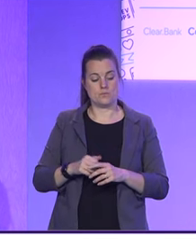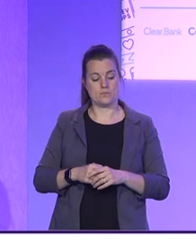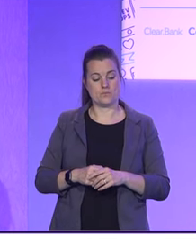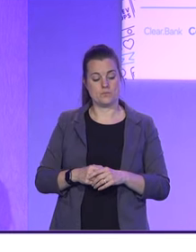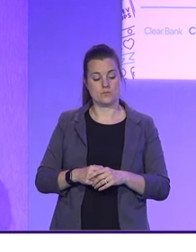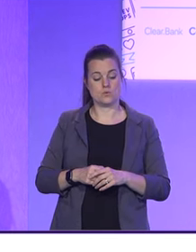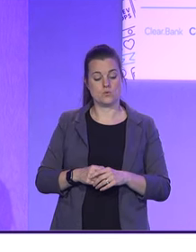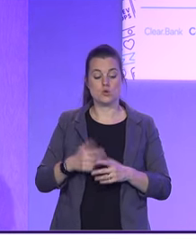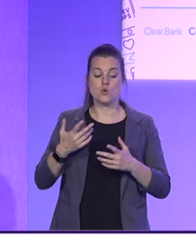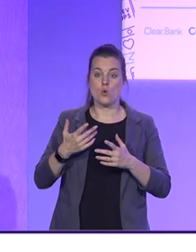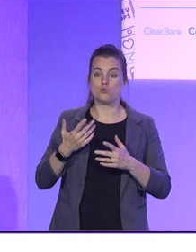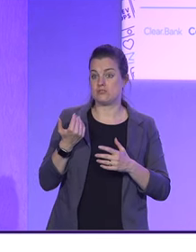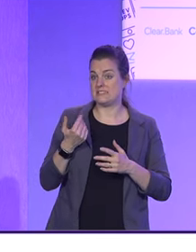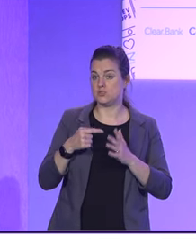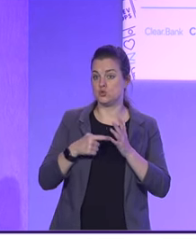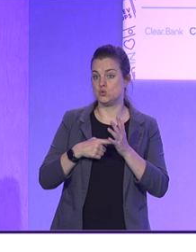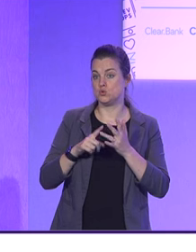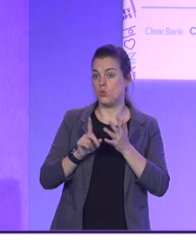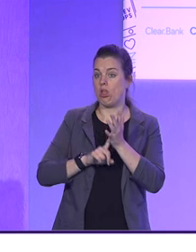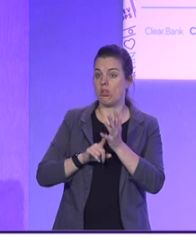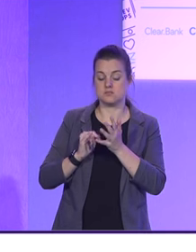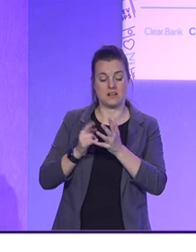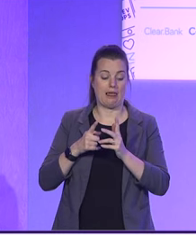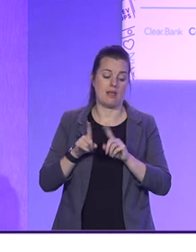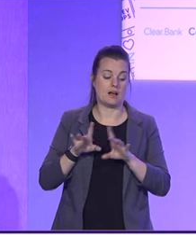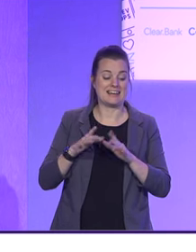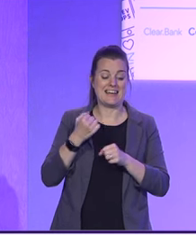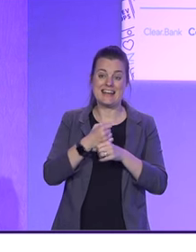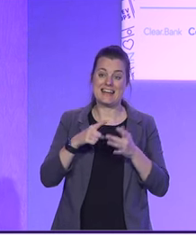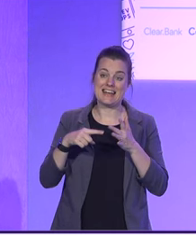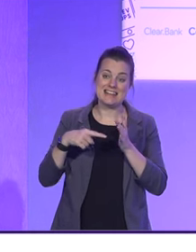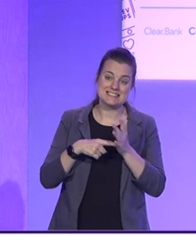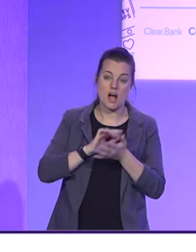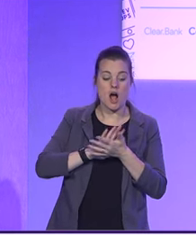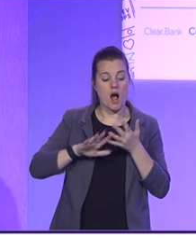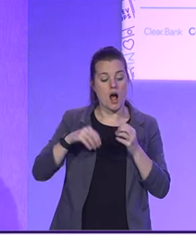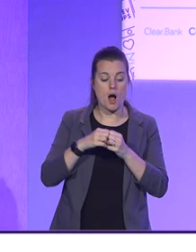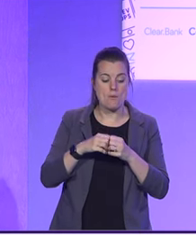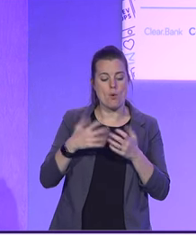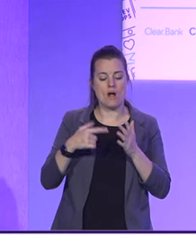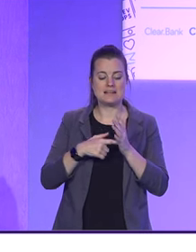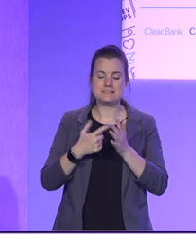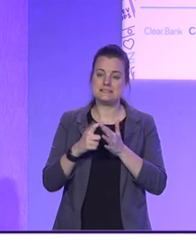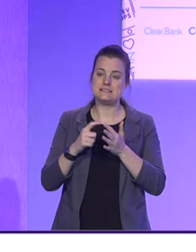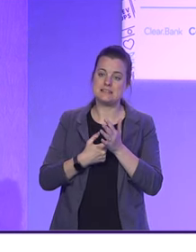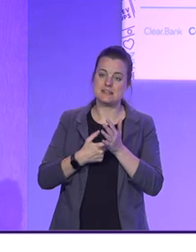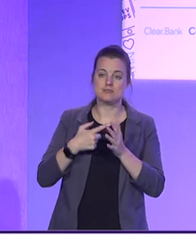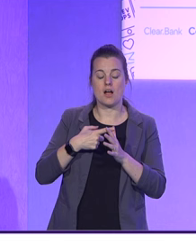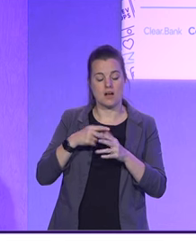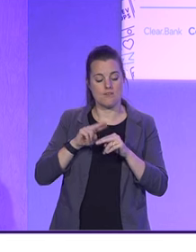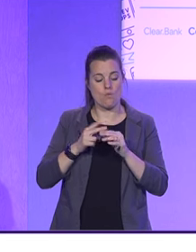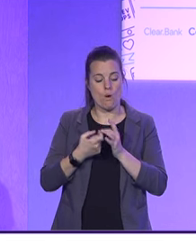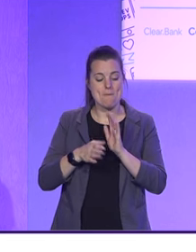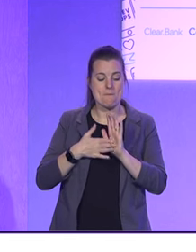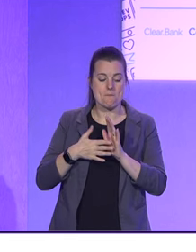these tools like GitHub, Terraform, Ansible, Kubernetes, these kind of things, basically these things are tools